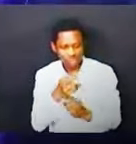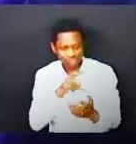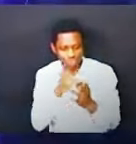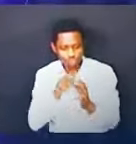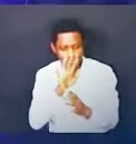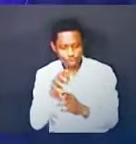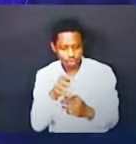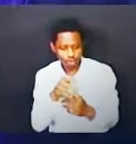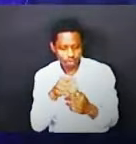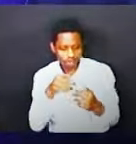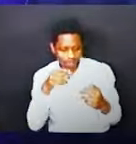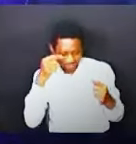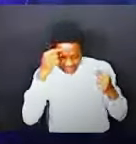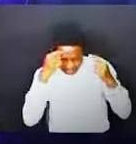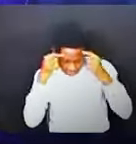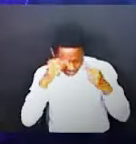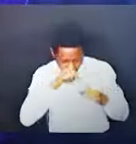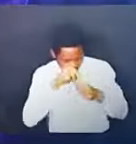your